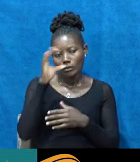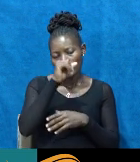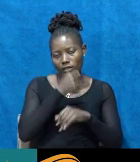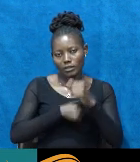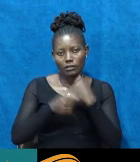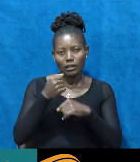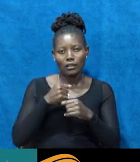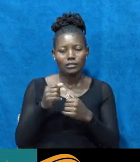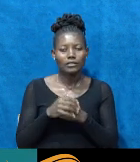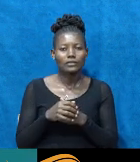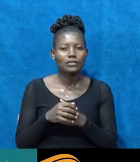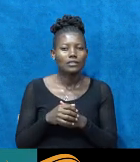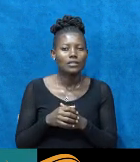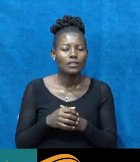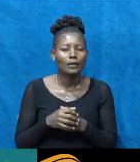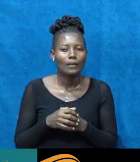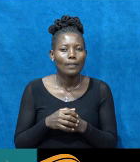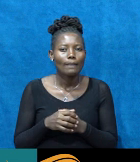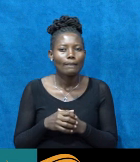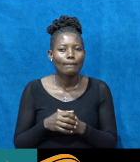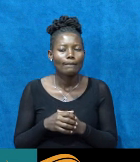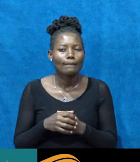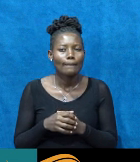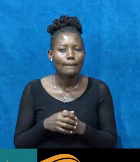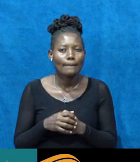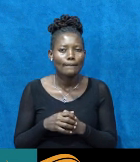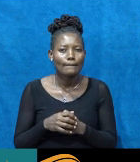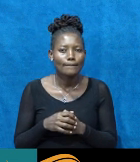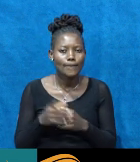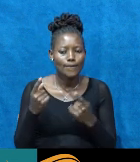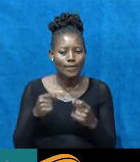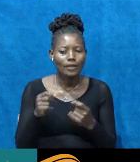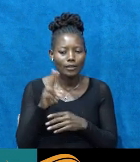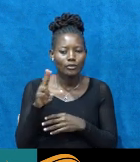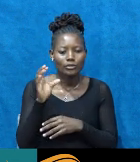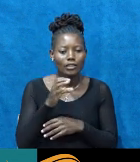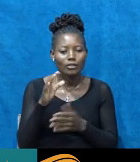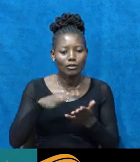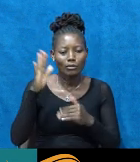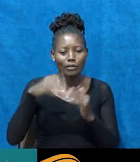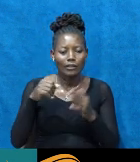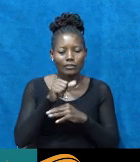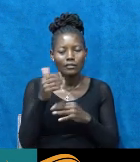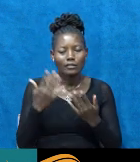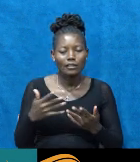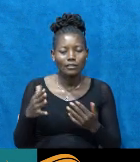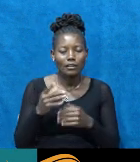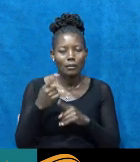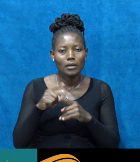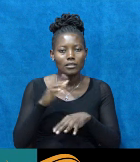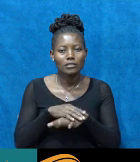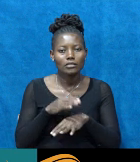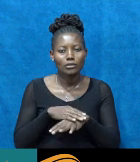they tend to, befriend alcohol more than anything else. But it's good that you've highlighted and